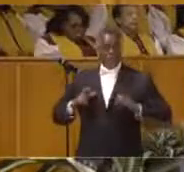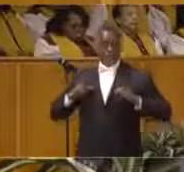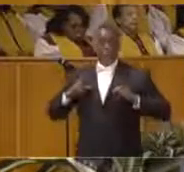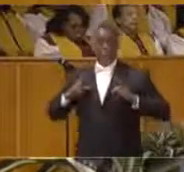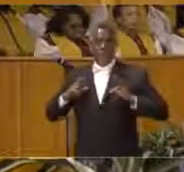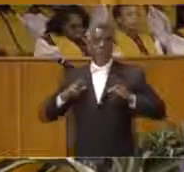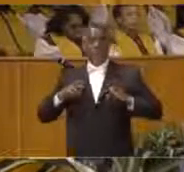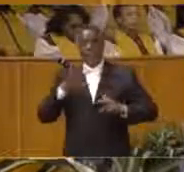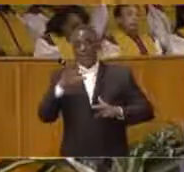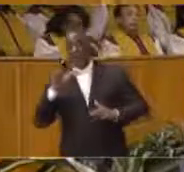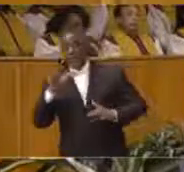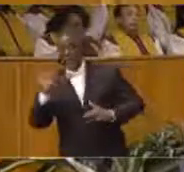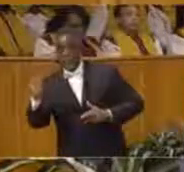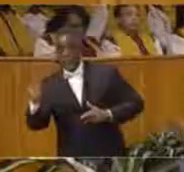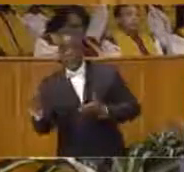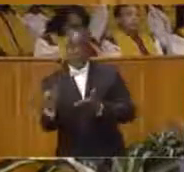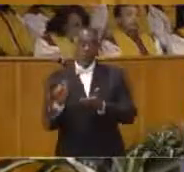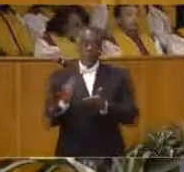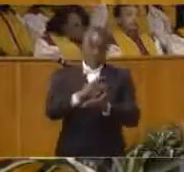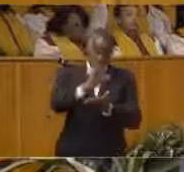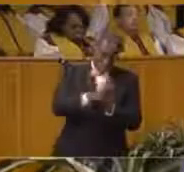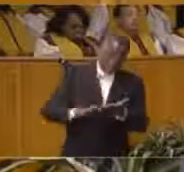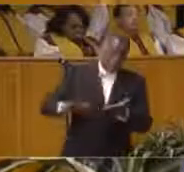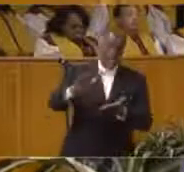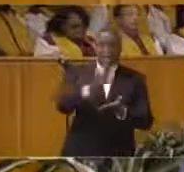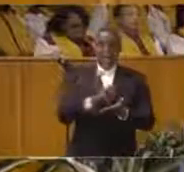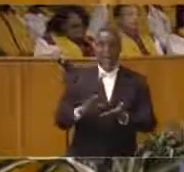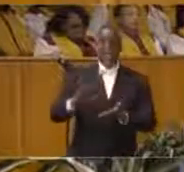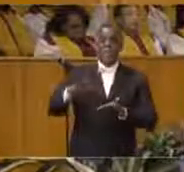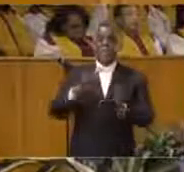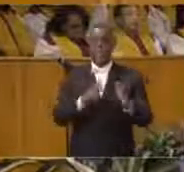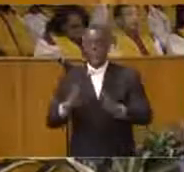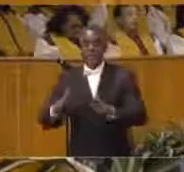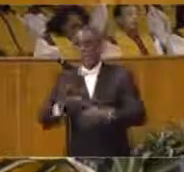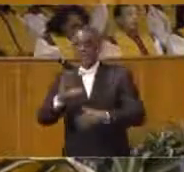529 college plans, that lien you got.